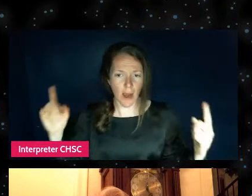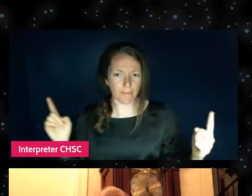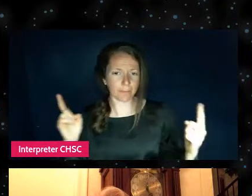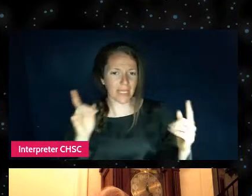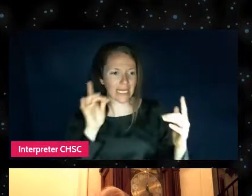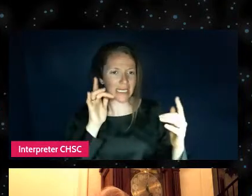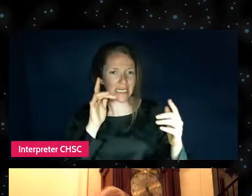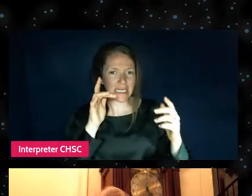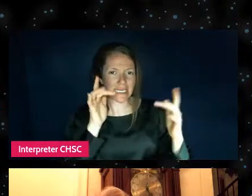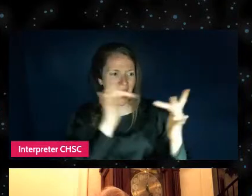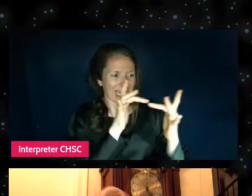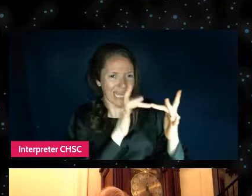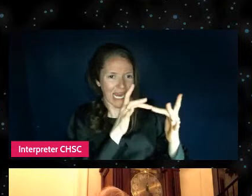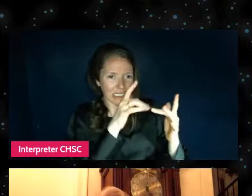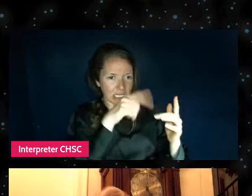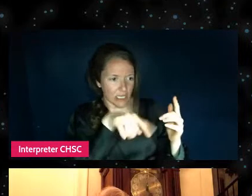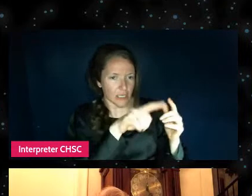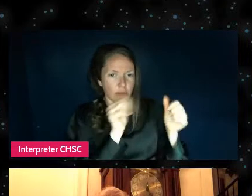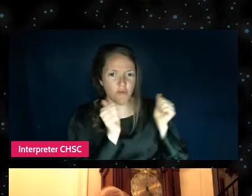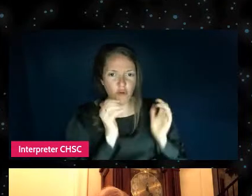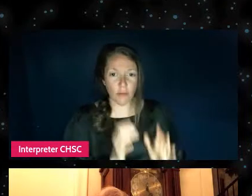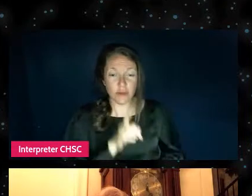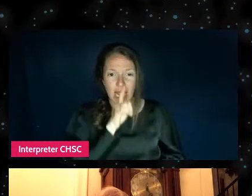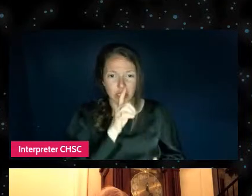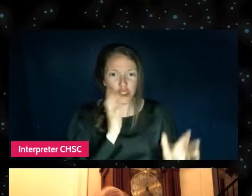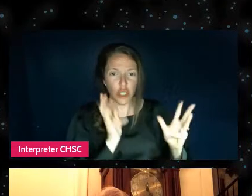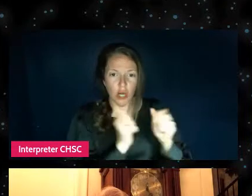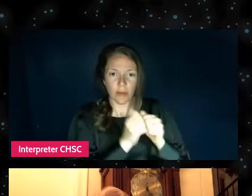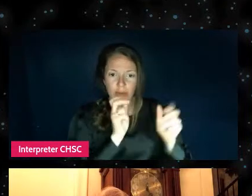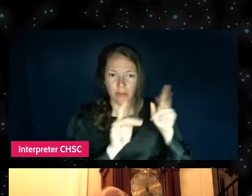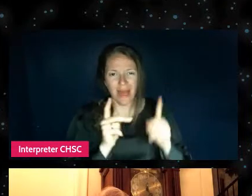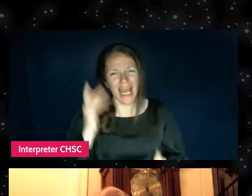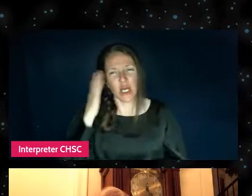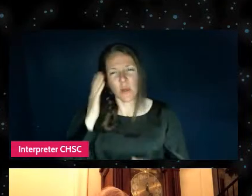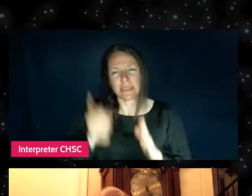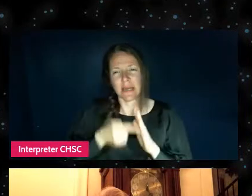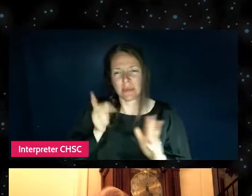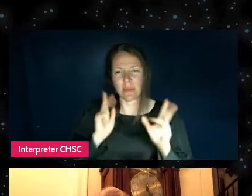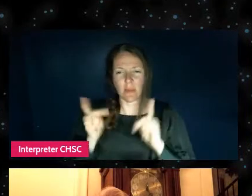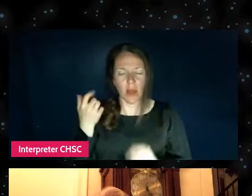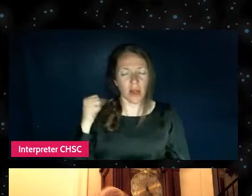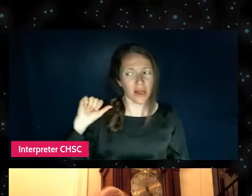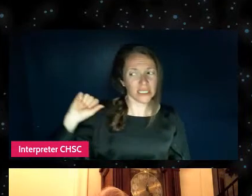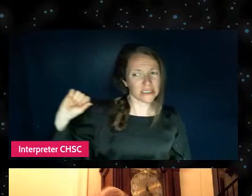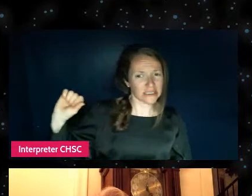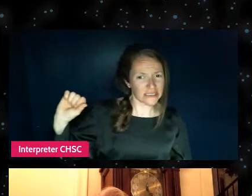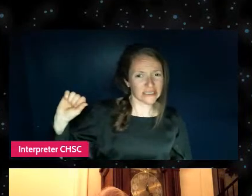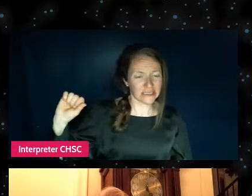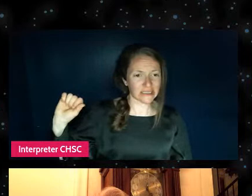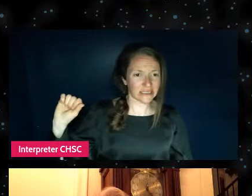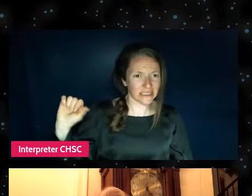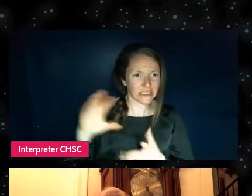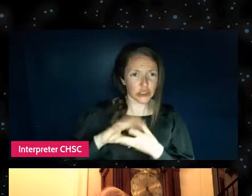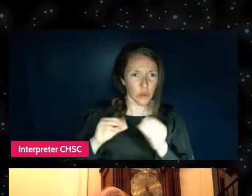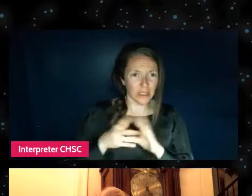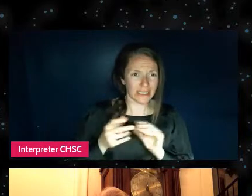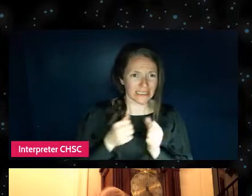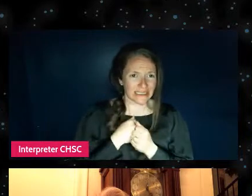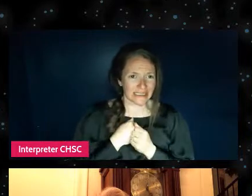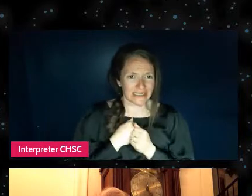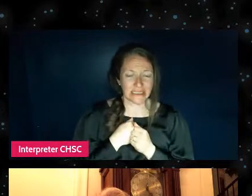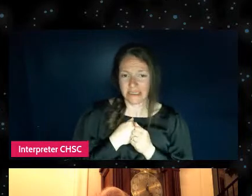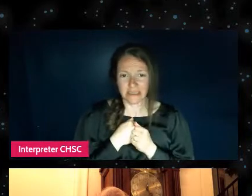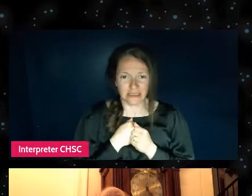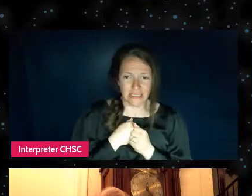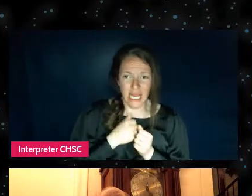to actually talk to folks? Like, I know sometimes folks can be really resistant or reluctant to share their stories or not